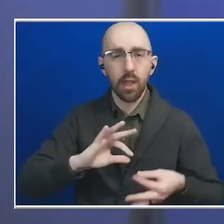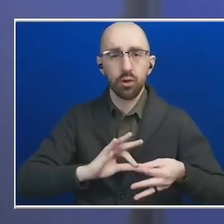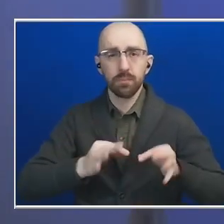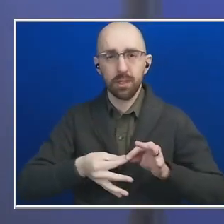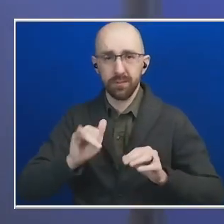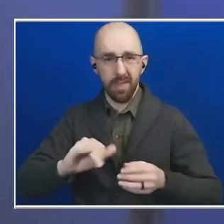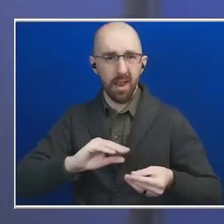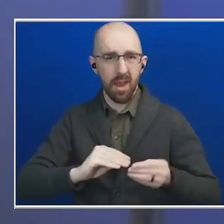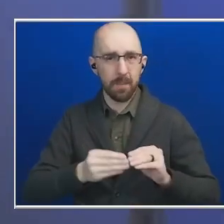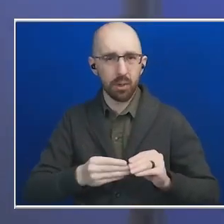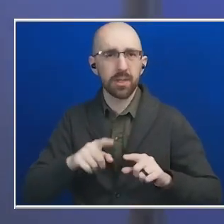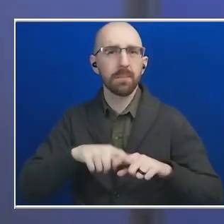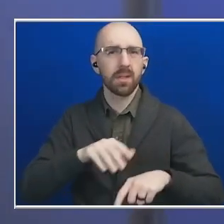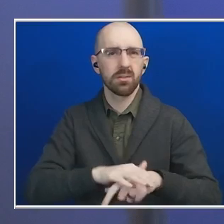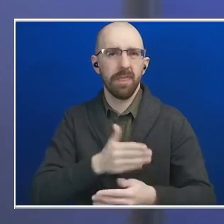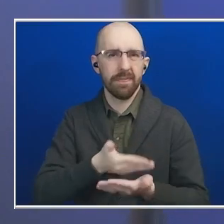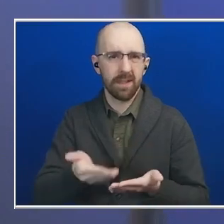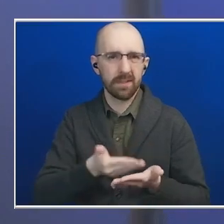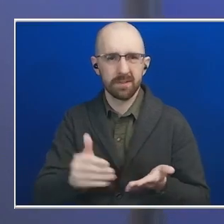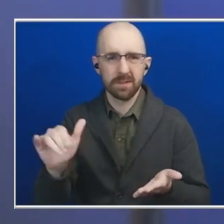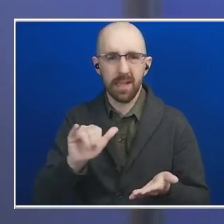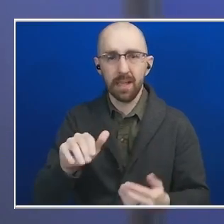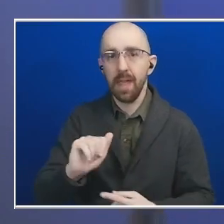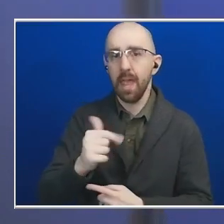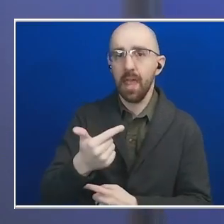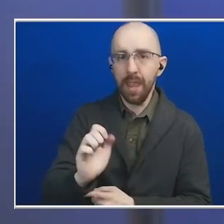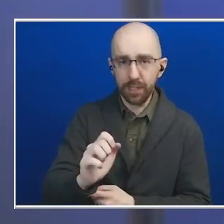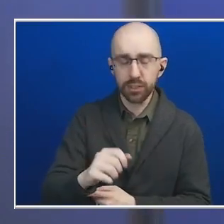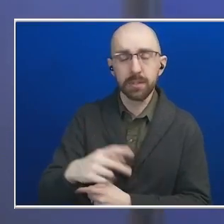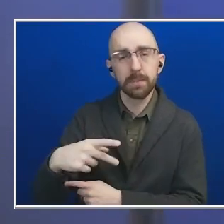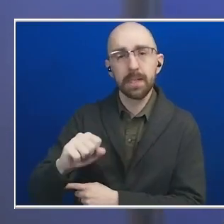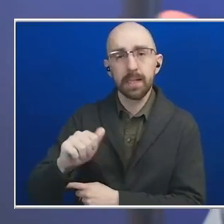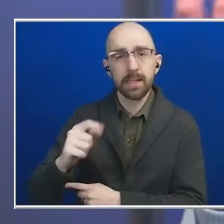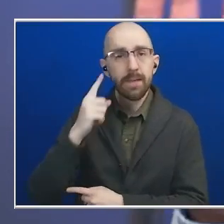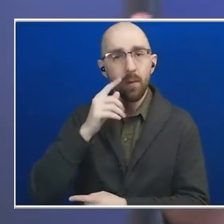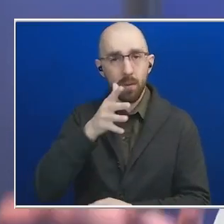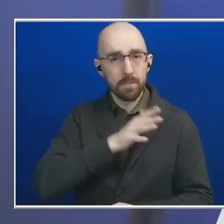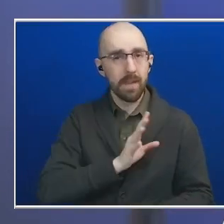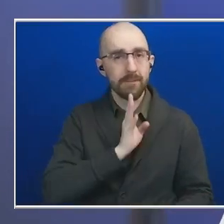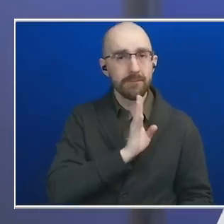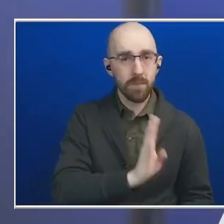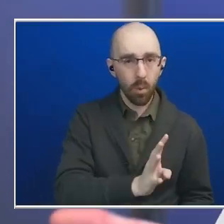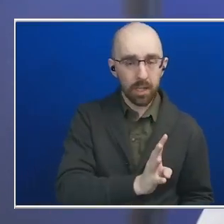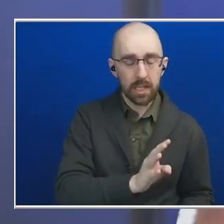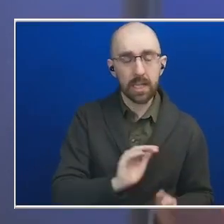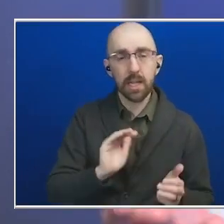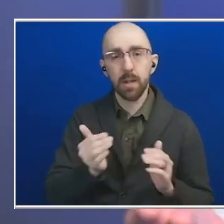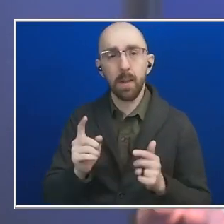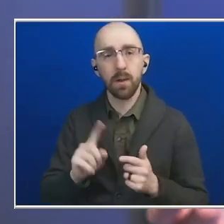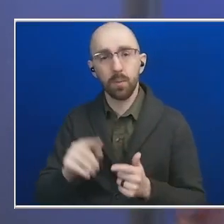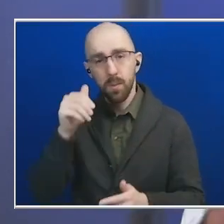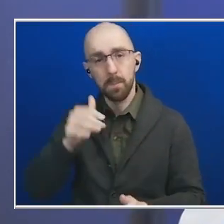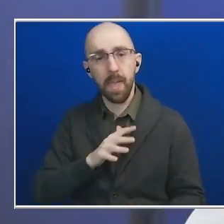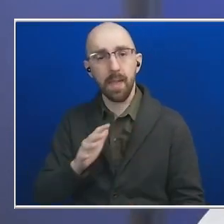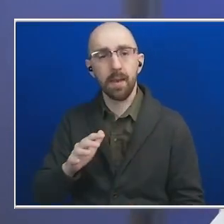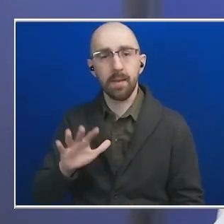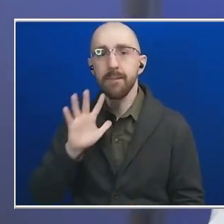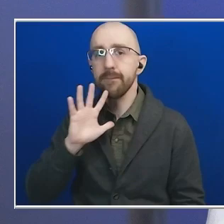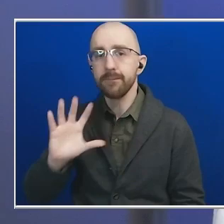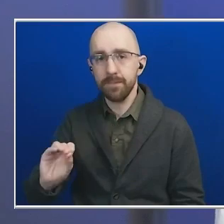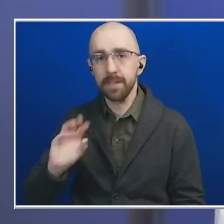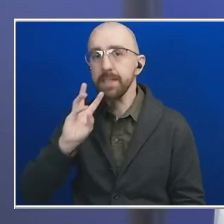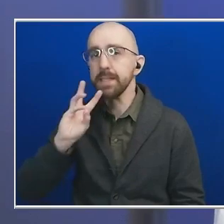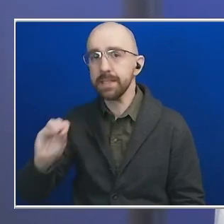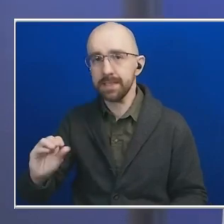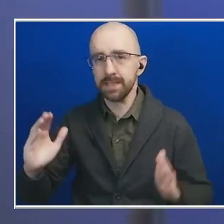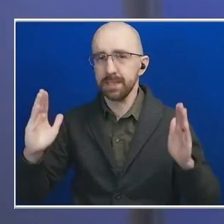factors. So for instance, age. A PSA for a man in their 40s is very different than a PSA for the man in their 50s and 60s, and so how we look at